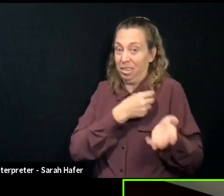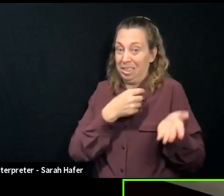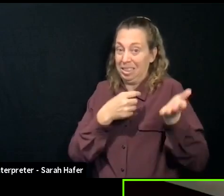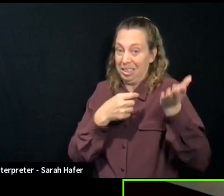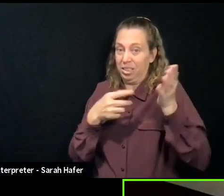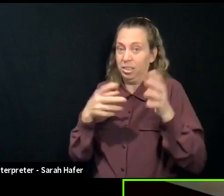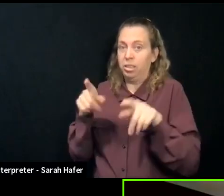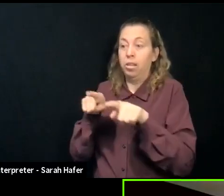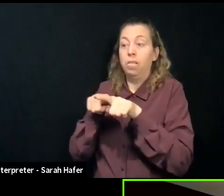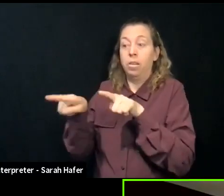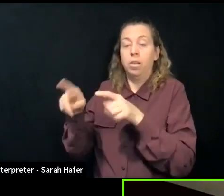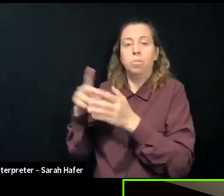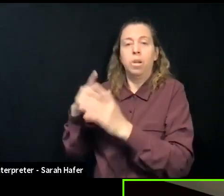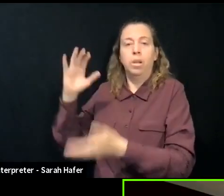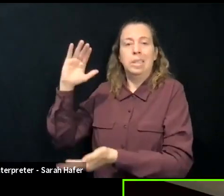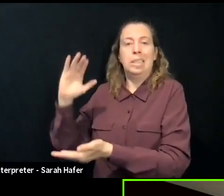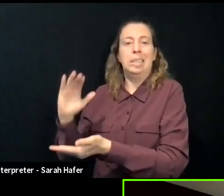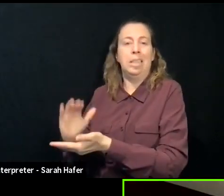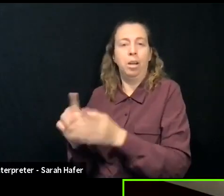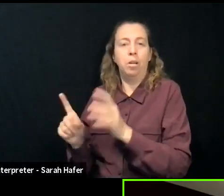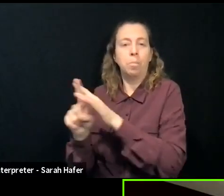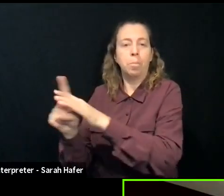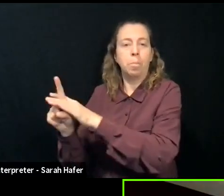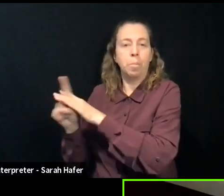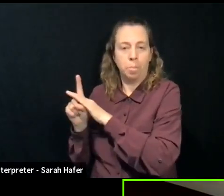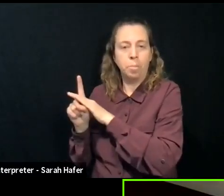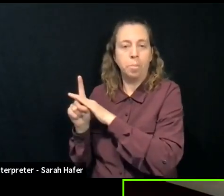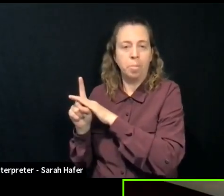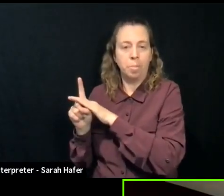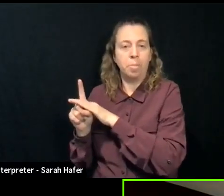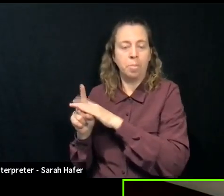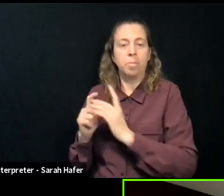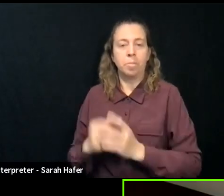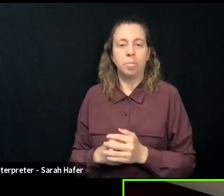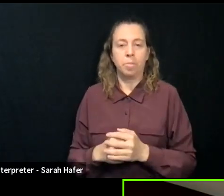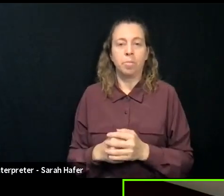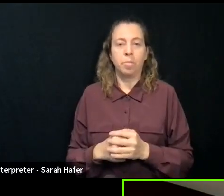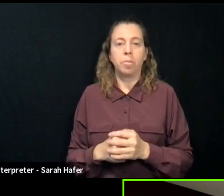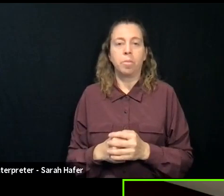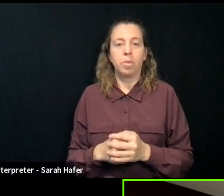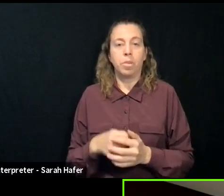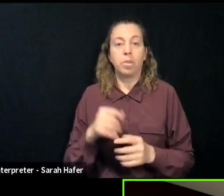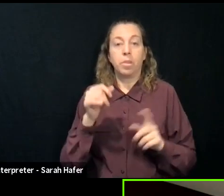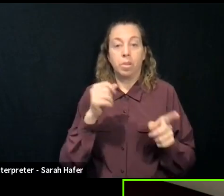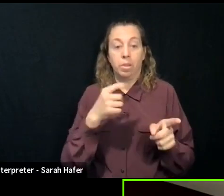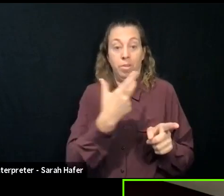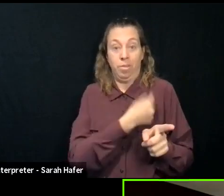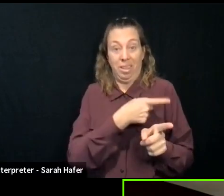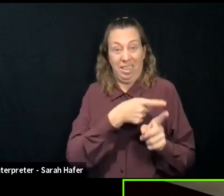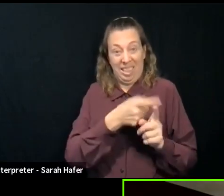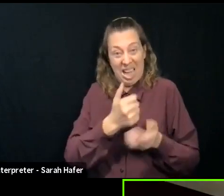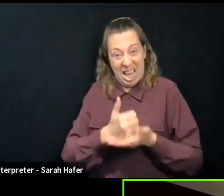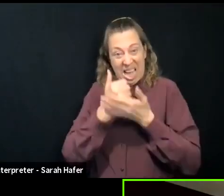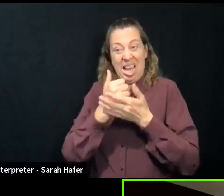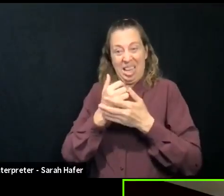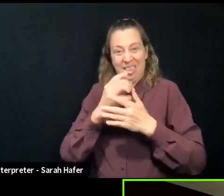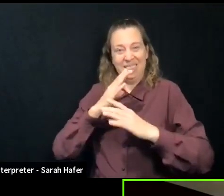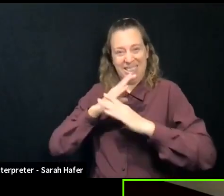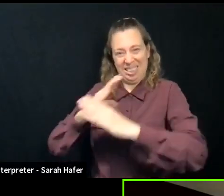So vaccination really is the cure for variants. There are asymptomatic spreaders